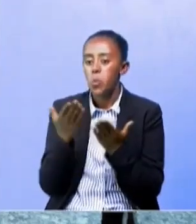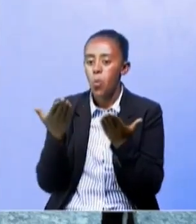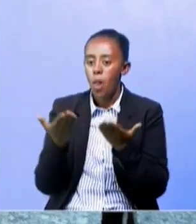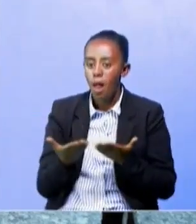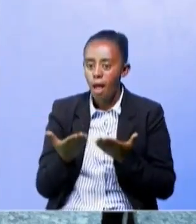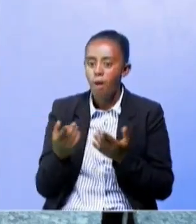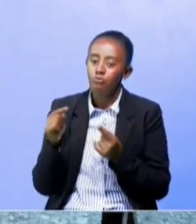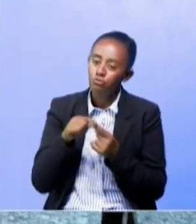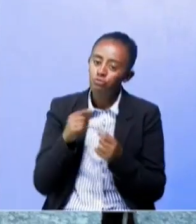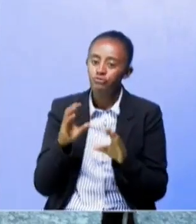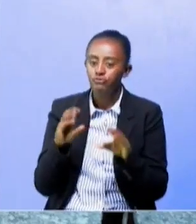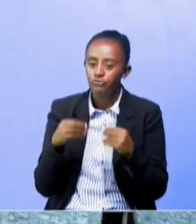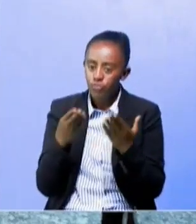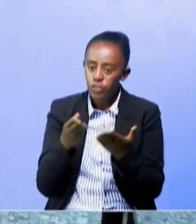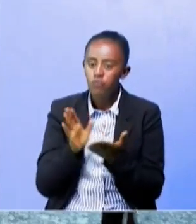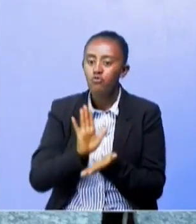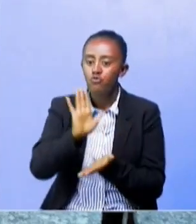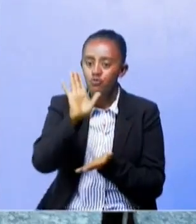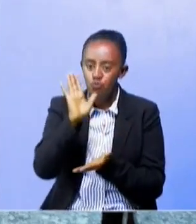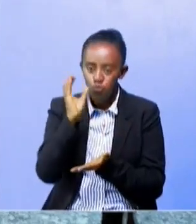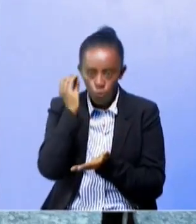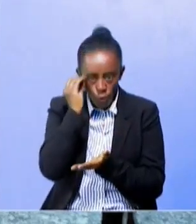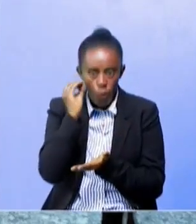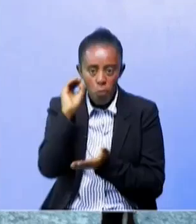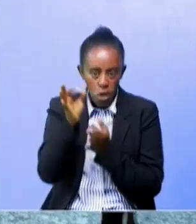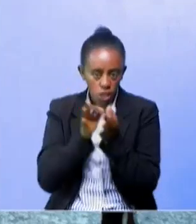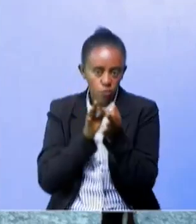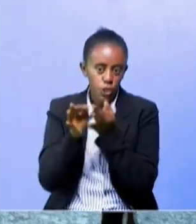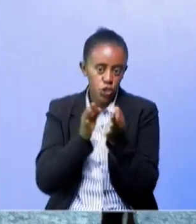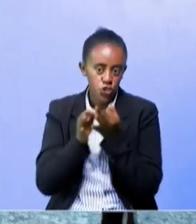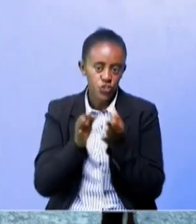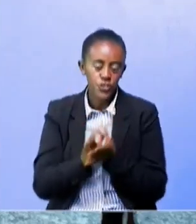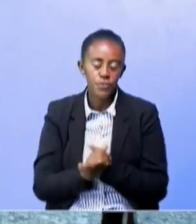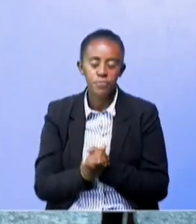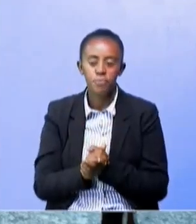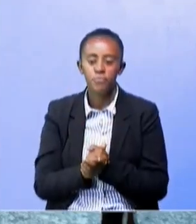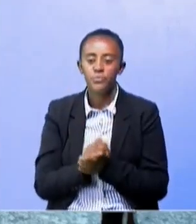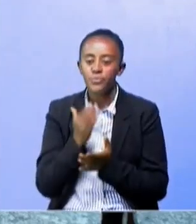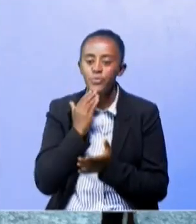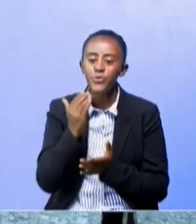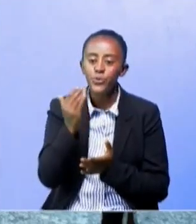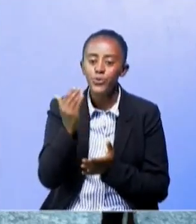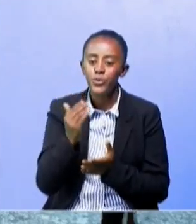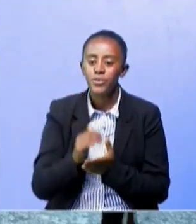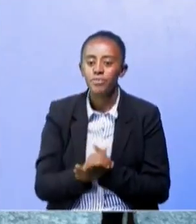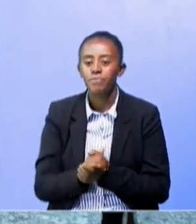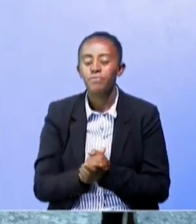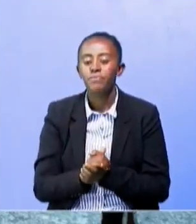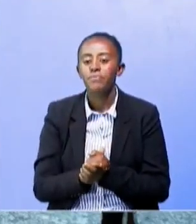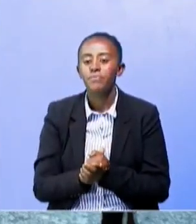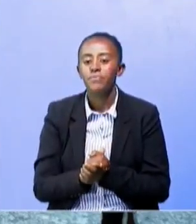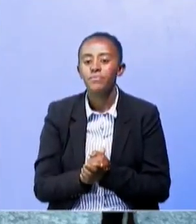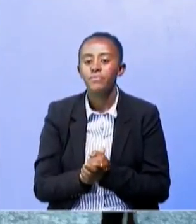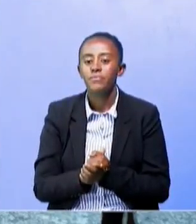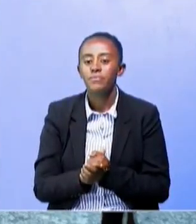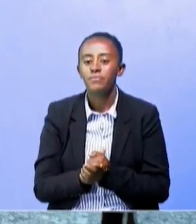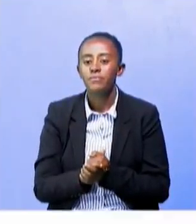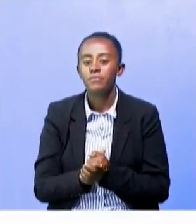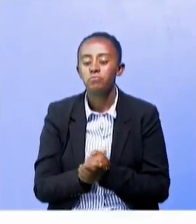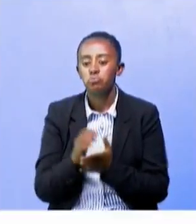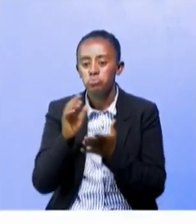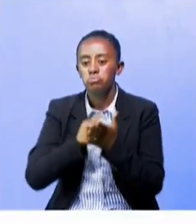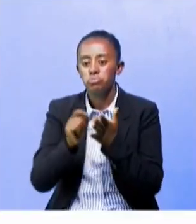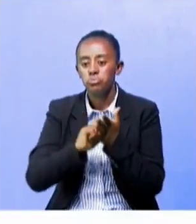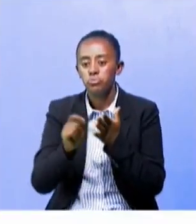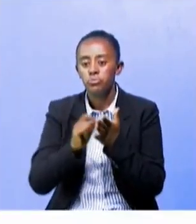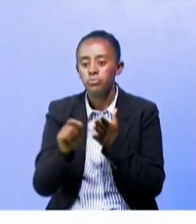to give your expressions. Good. Let me write some of the expressions.